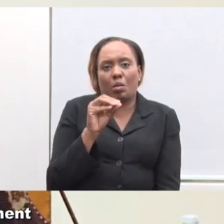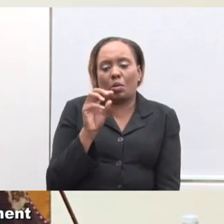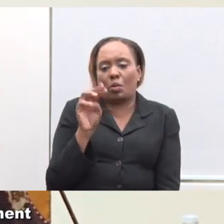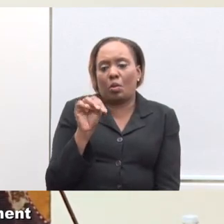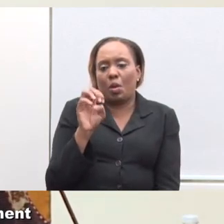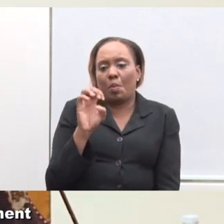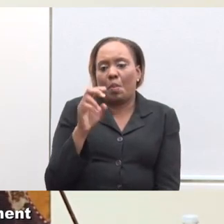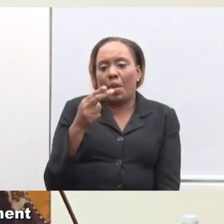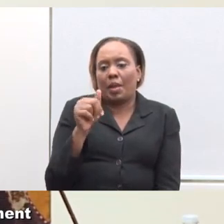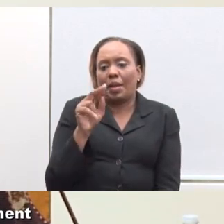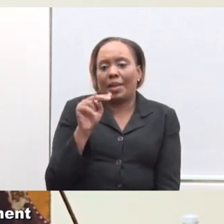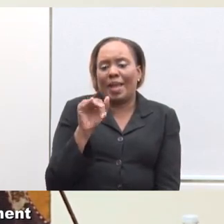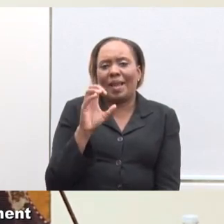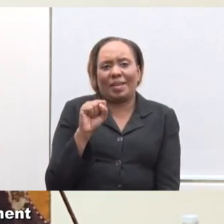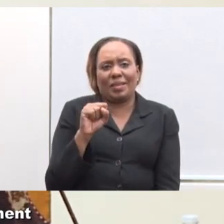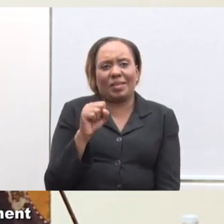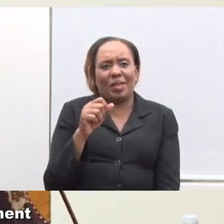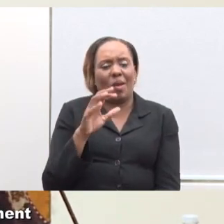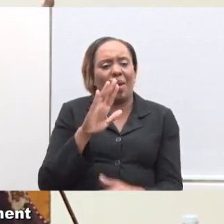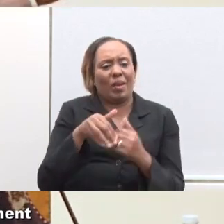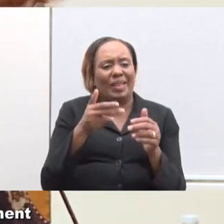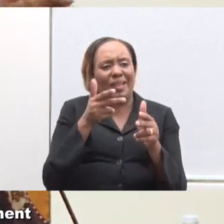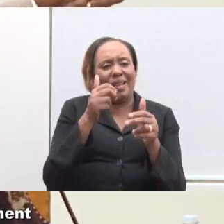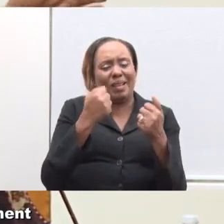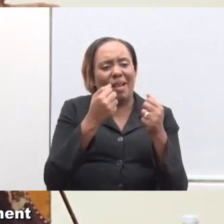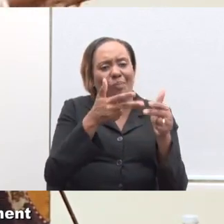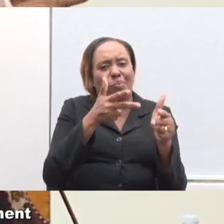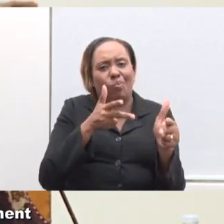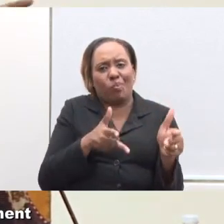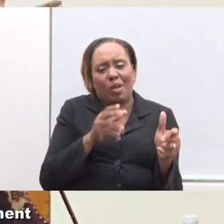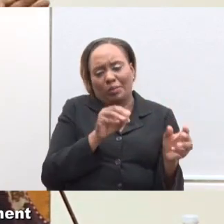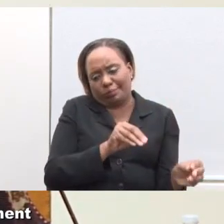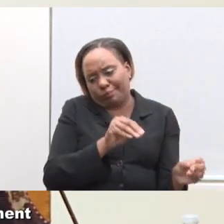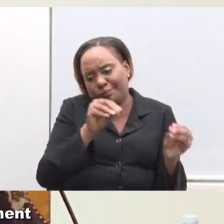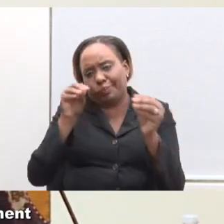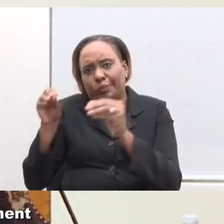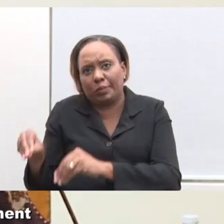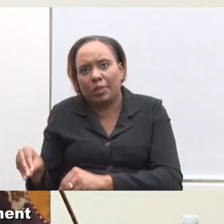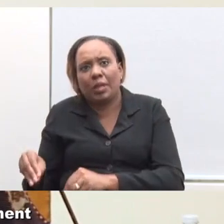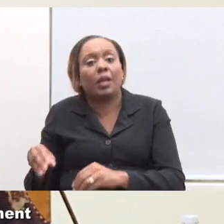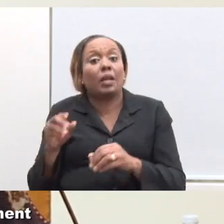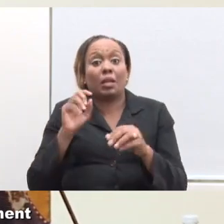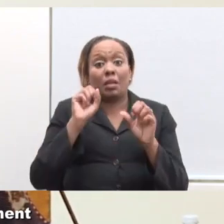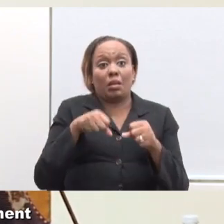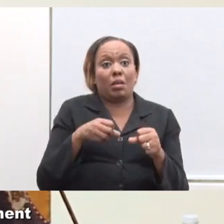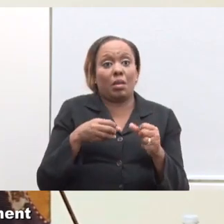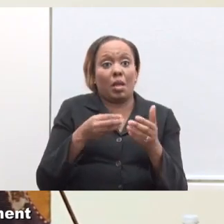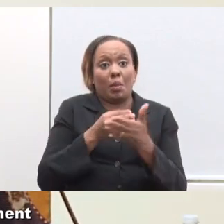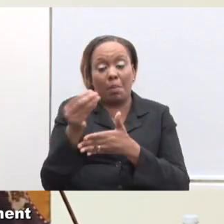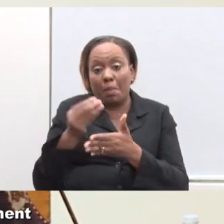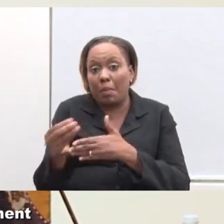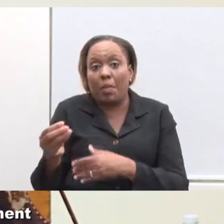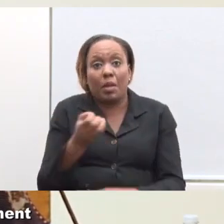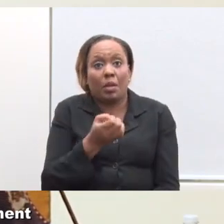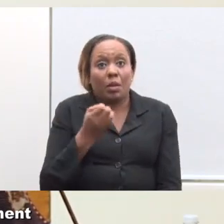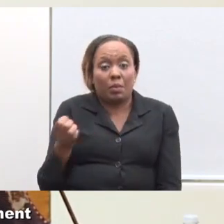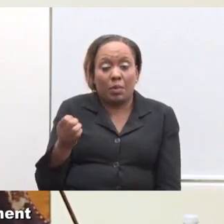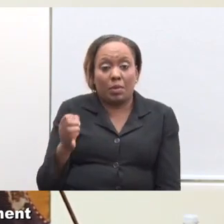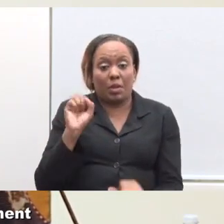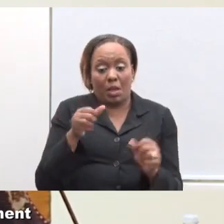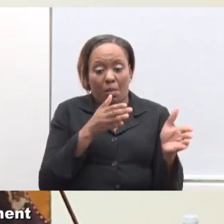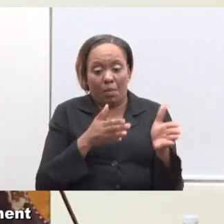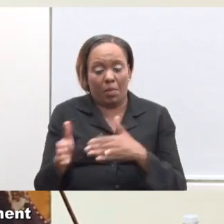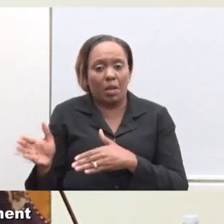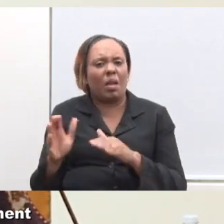areas. And that way, Mr. Speaker, they can then plan who buys what equipment so that they can then get